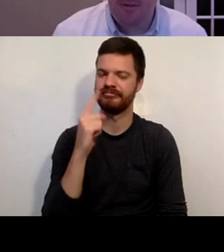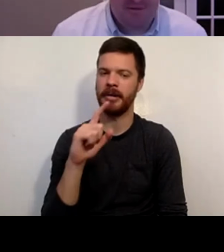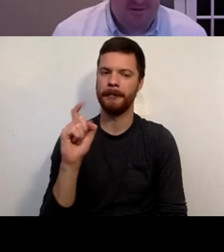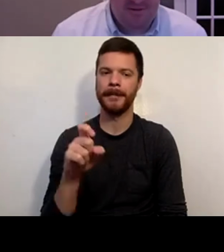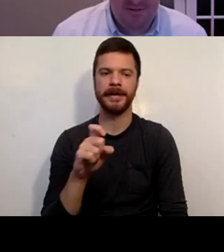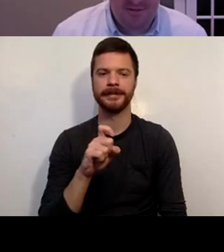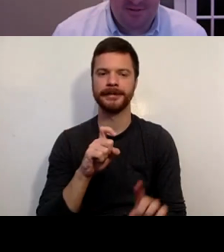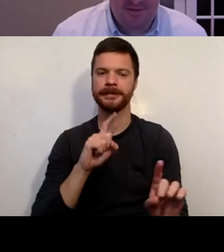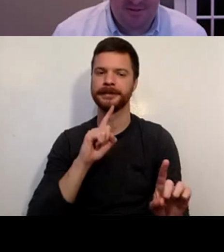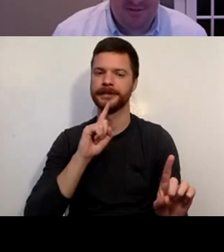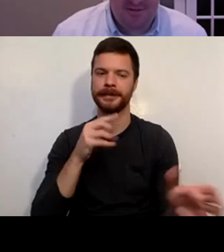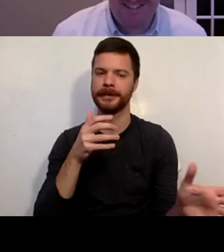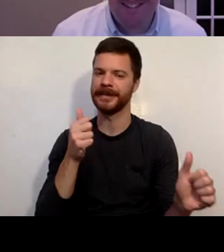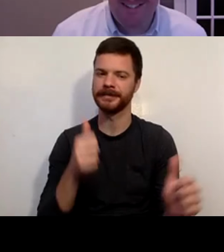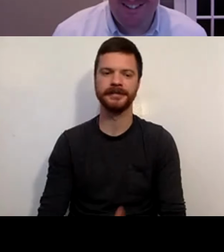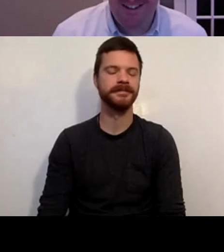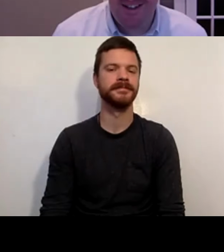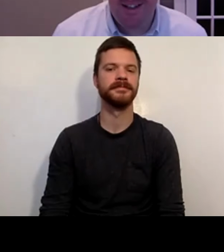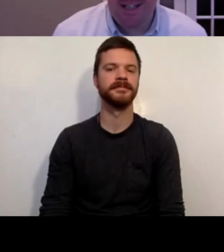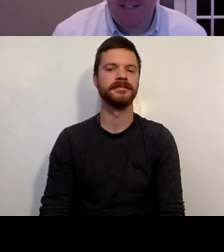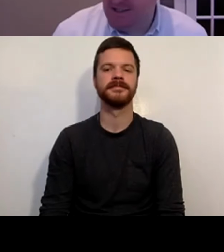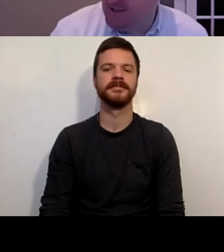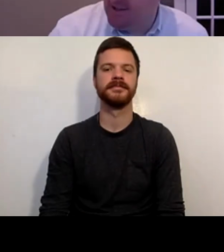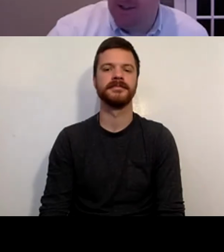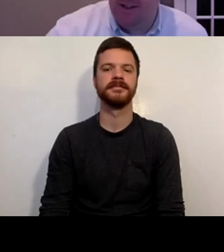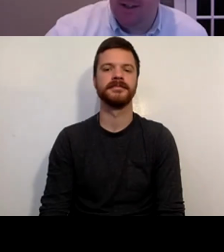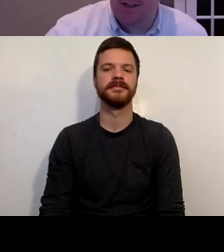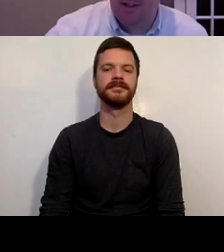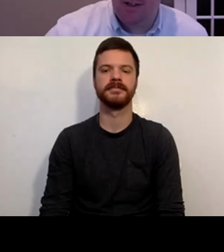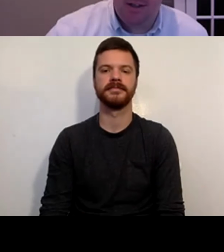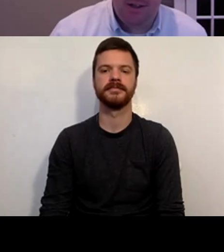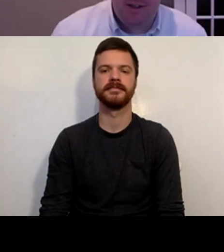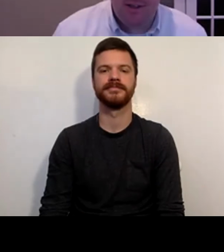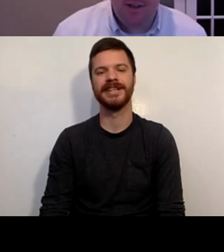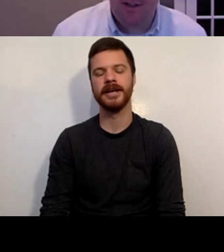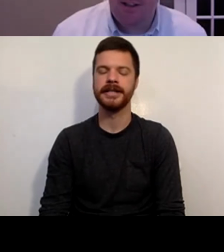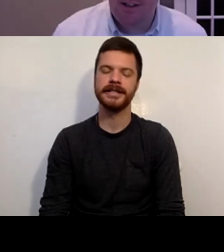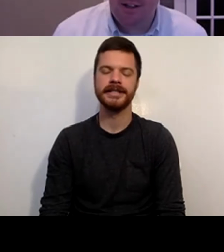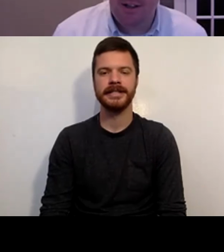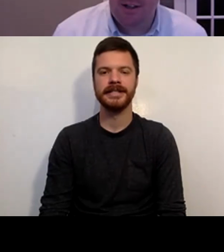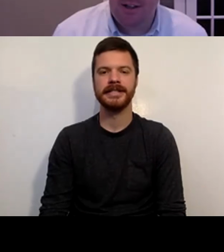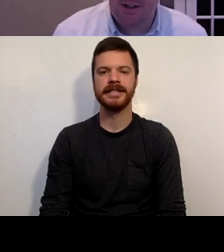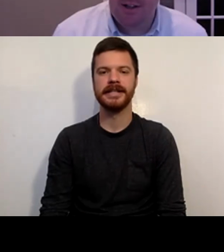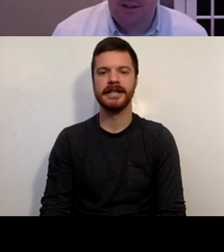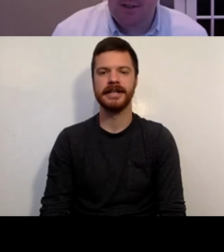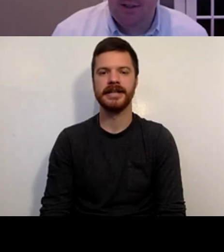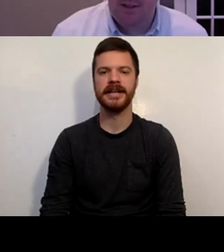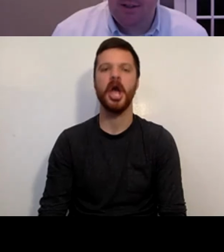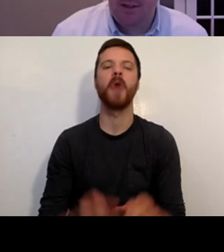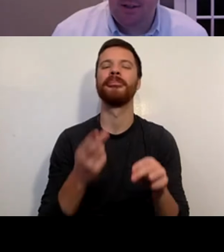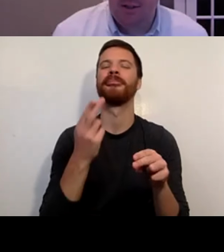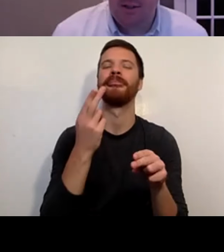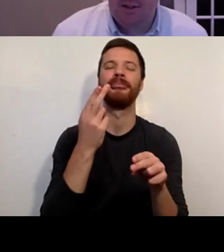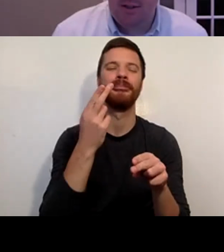speedy response. So can you kind of very briefly give